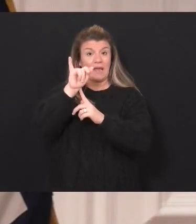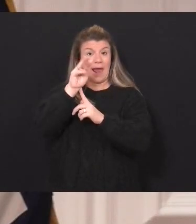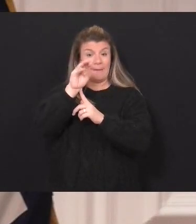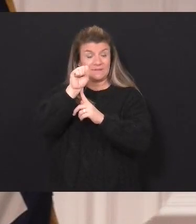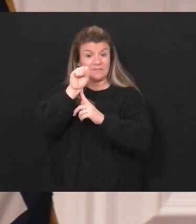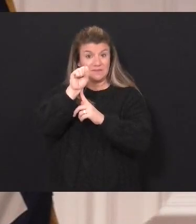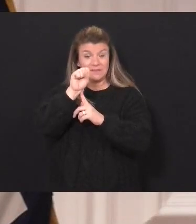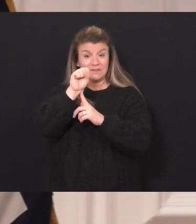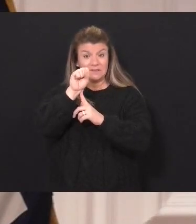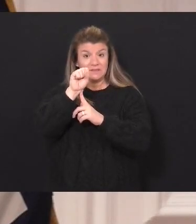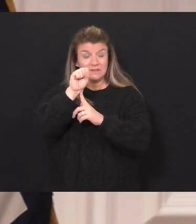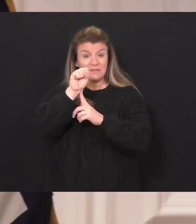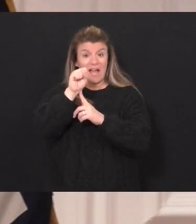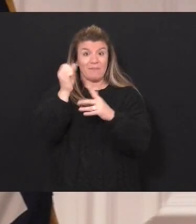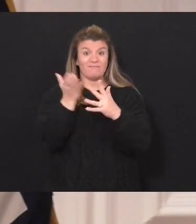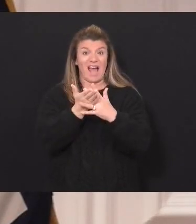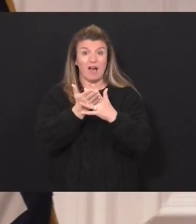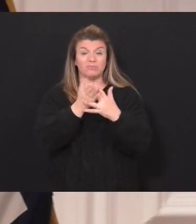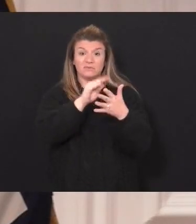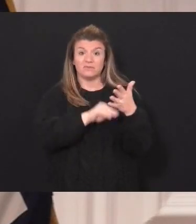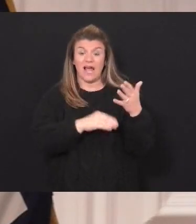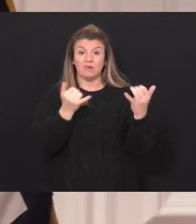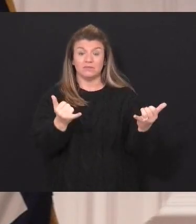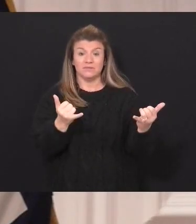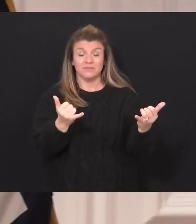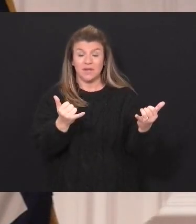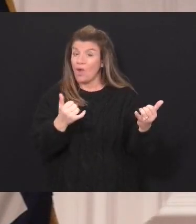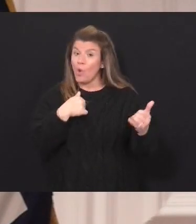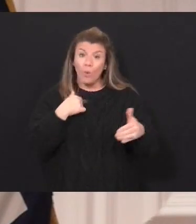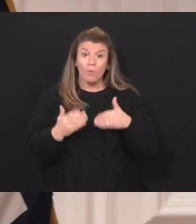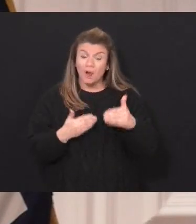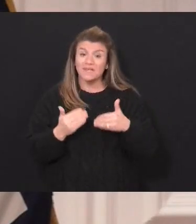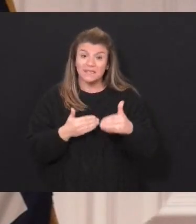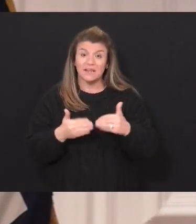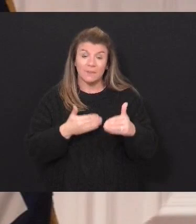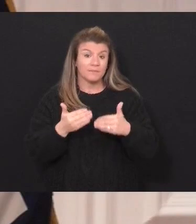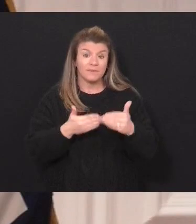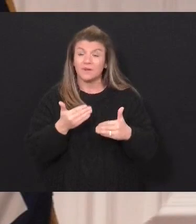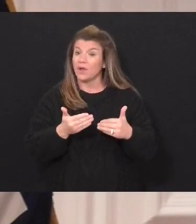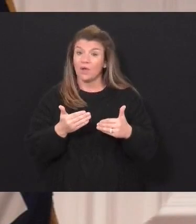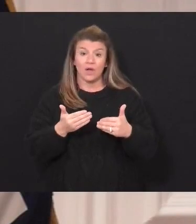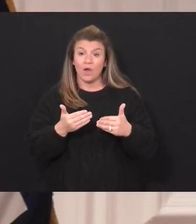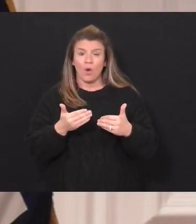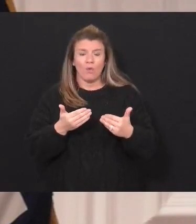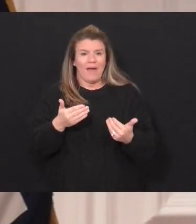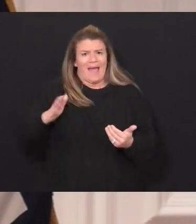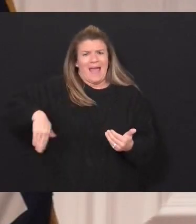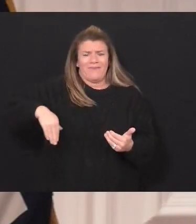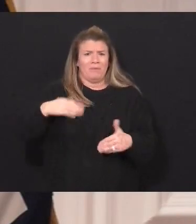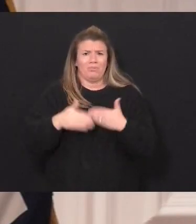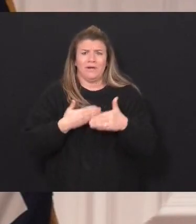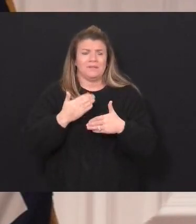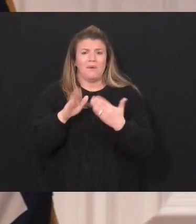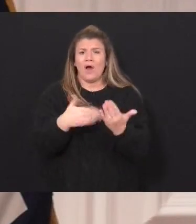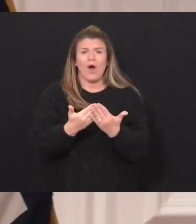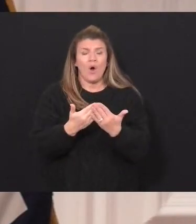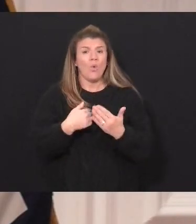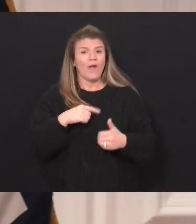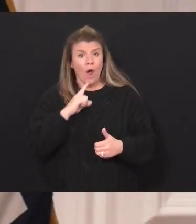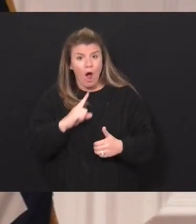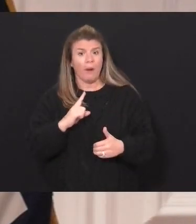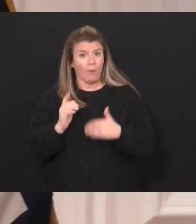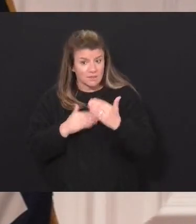this point in time, and we're processing those claims. And have we processed them all? I mean, we're processing them.